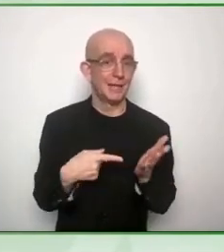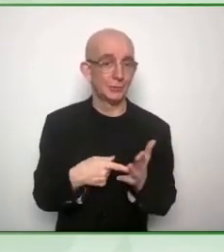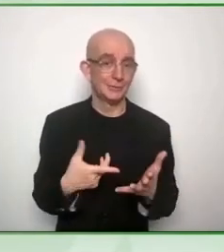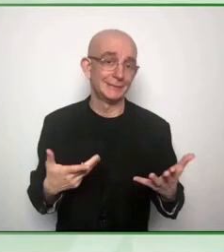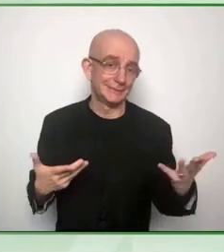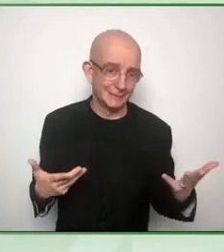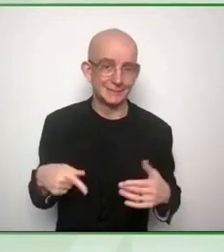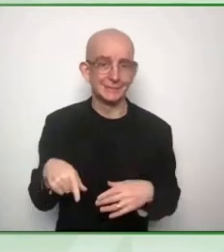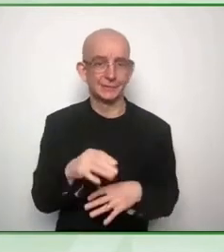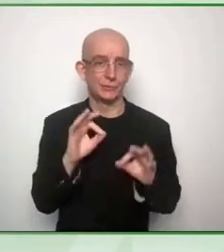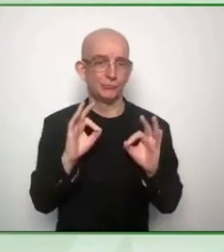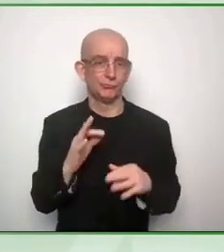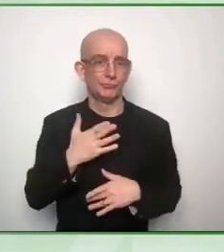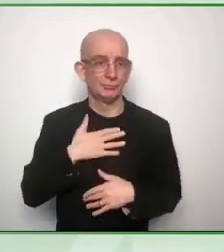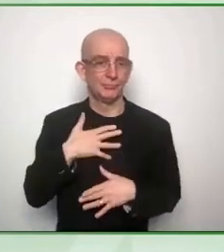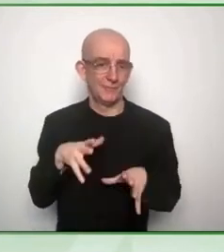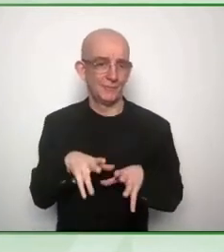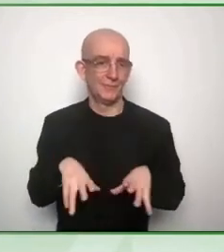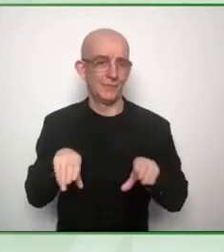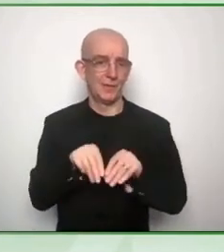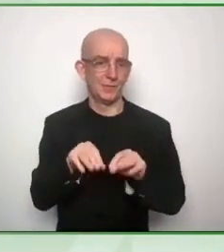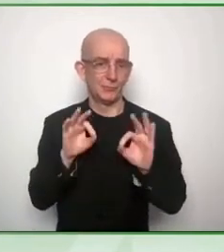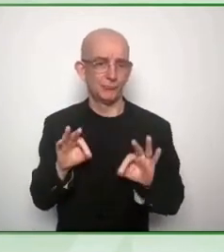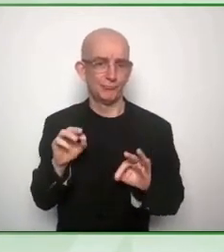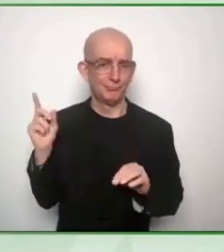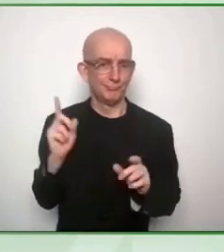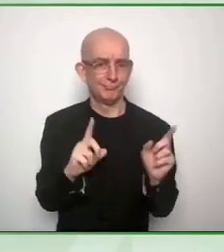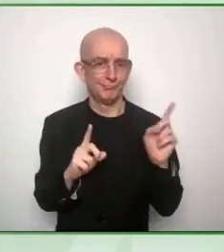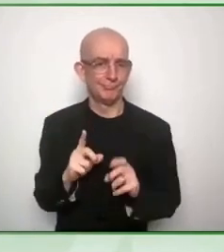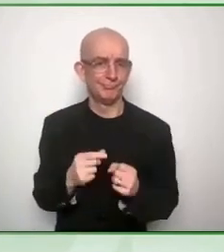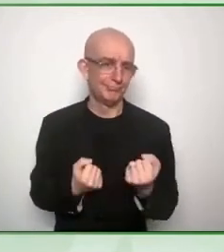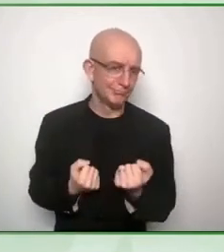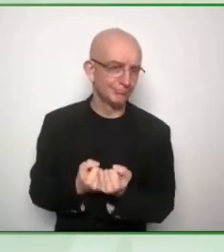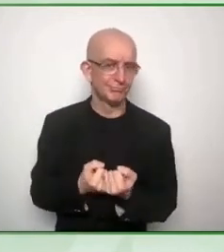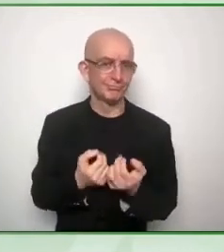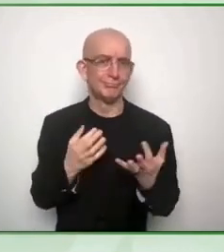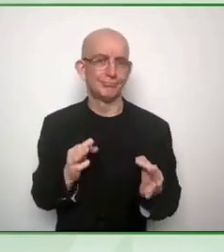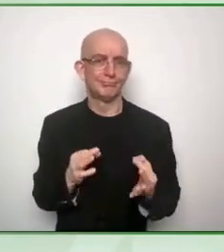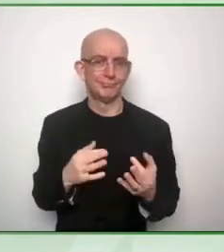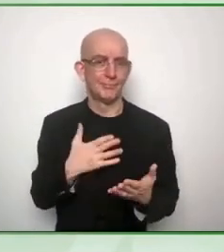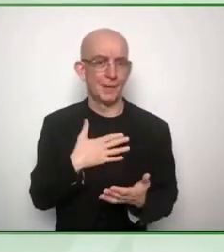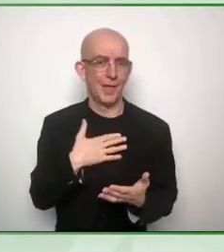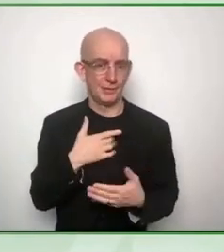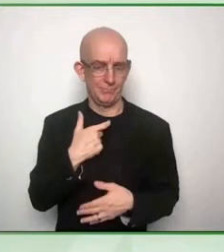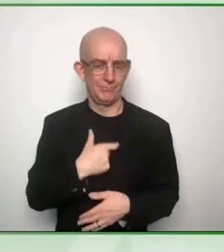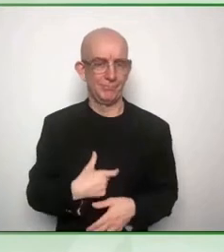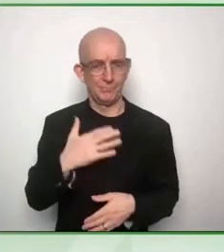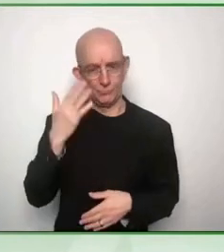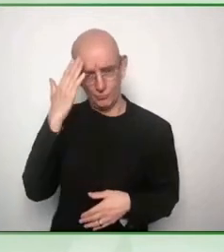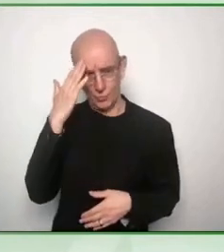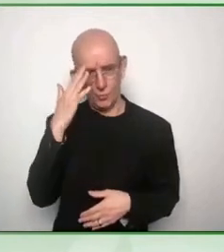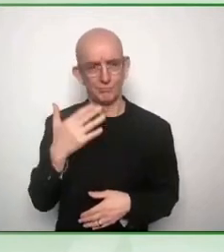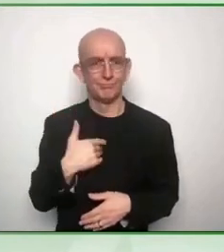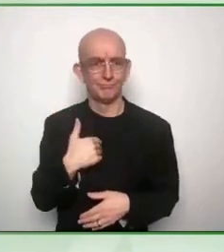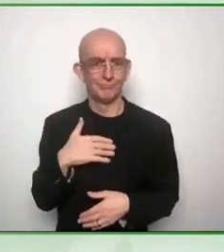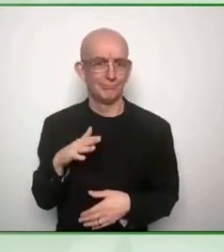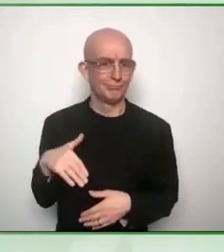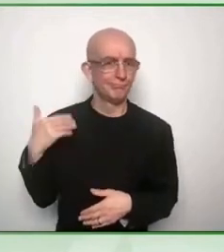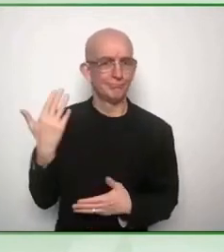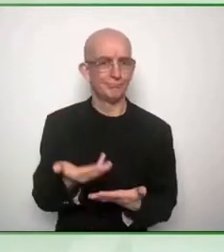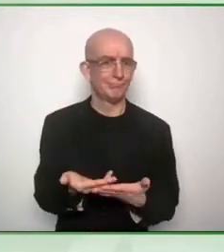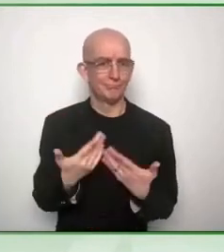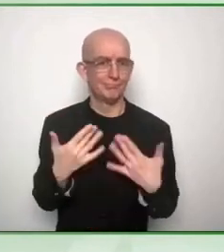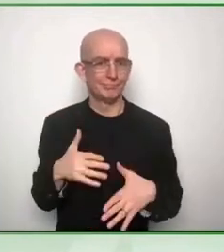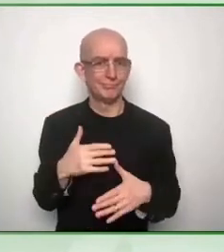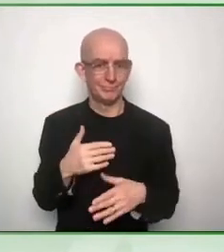way, and then building it myself as well. So I'm not dependent on, on expensive developers to come in. At some point, I would like to